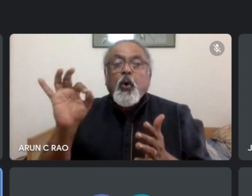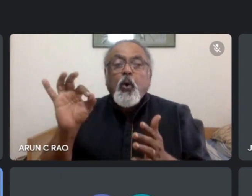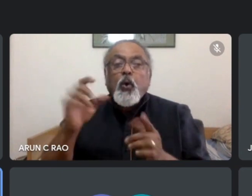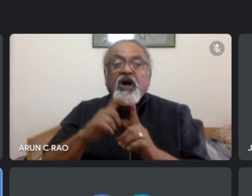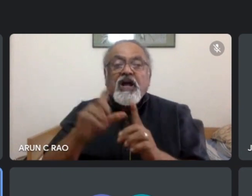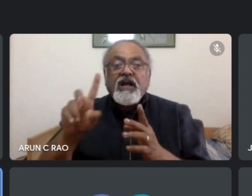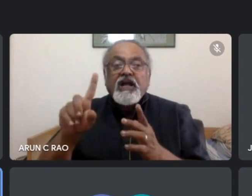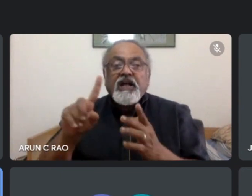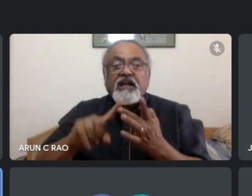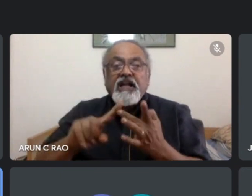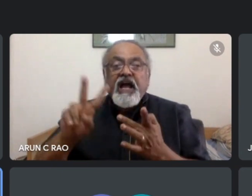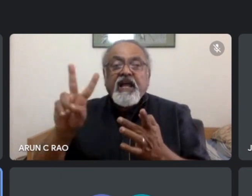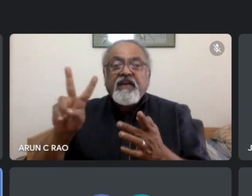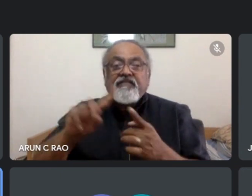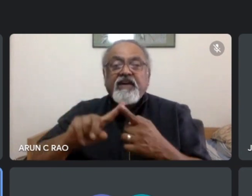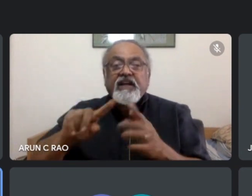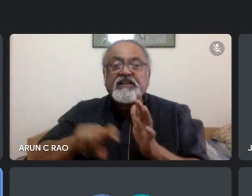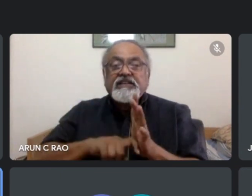actually see that.